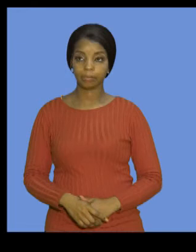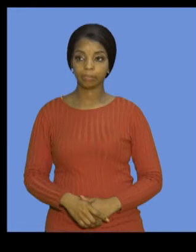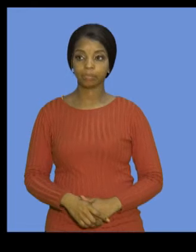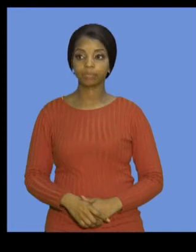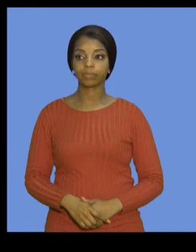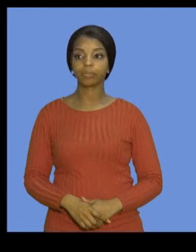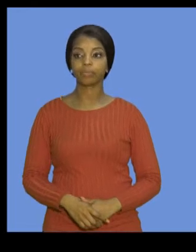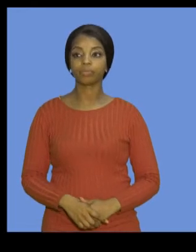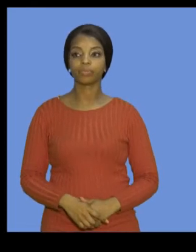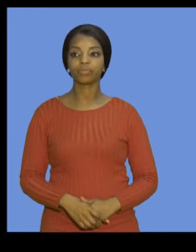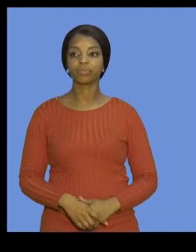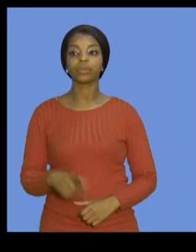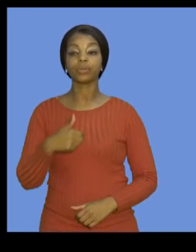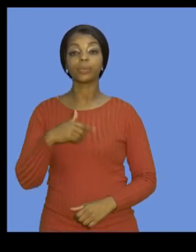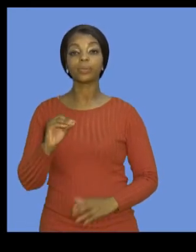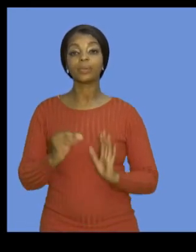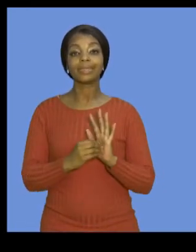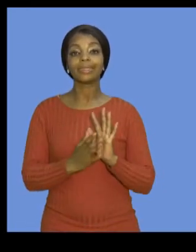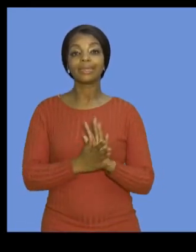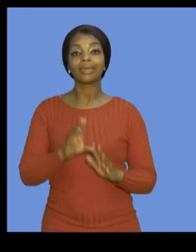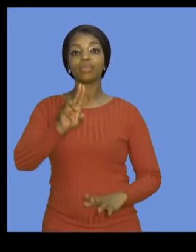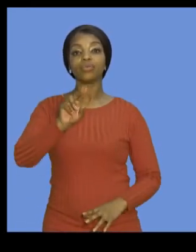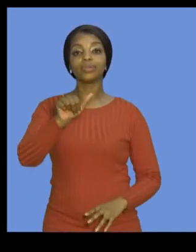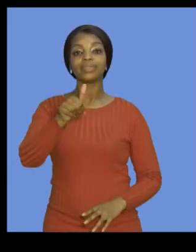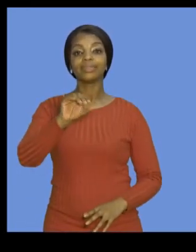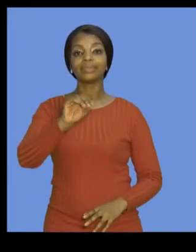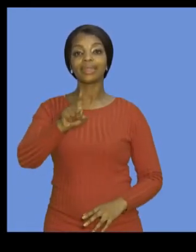260,000 and a couple of rands, right? So this will be